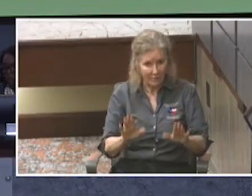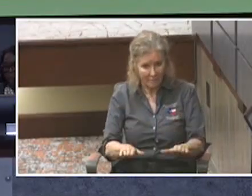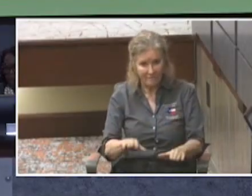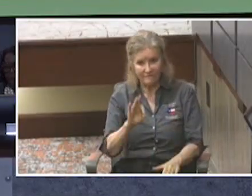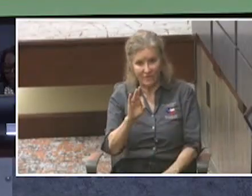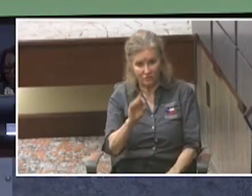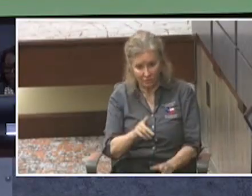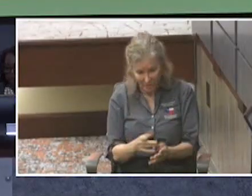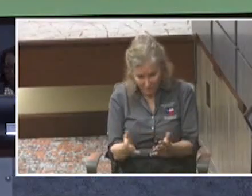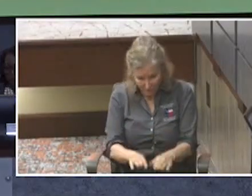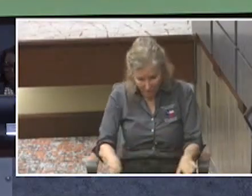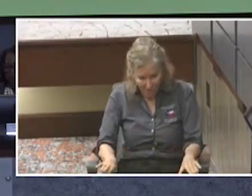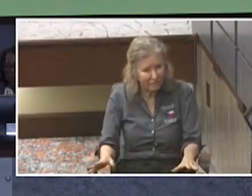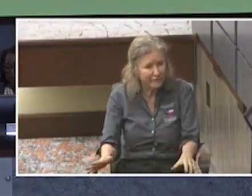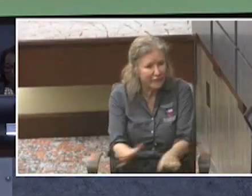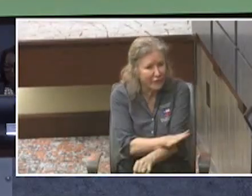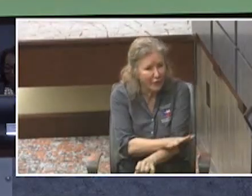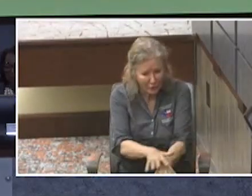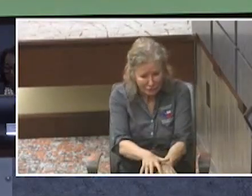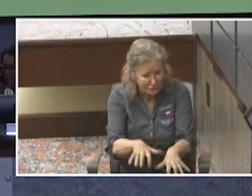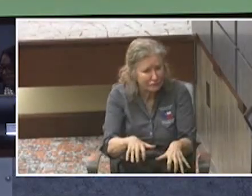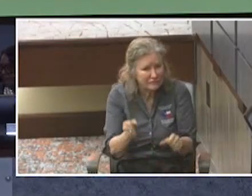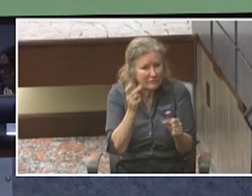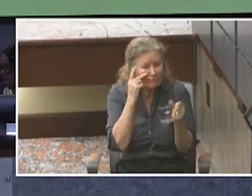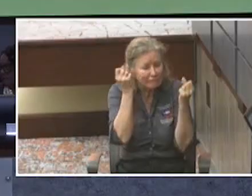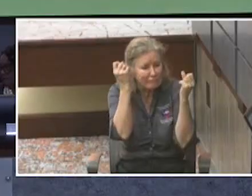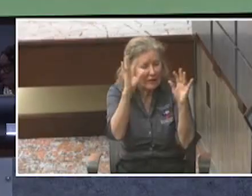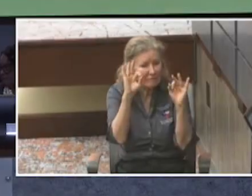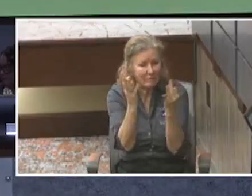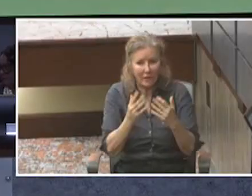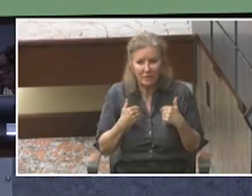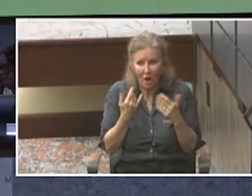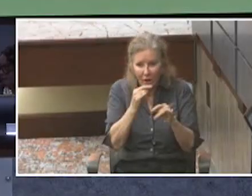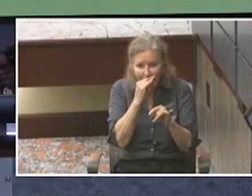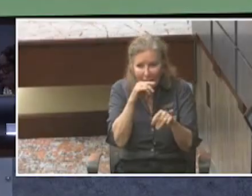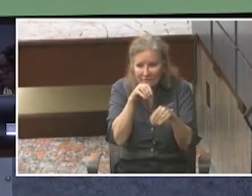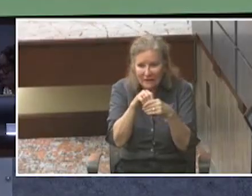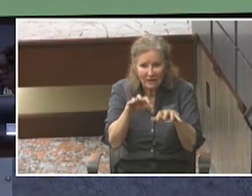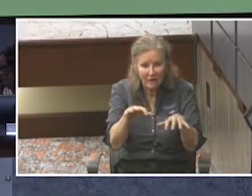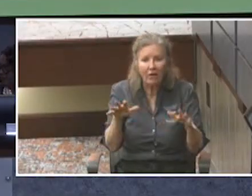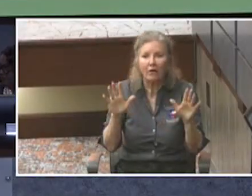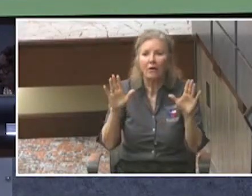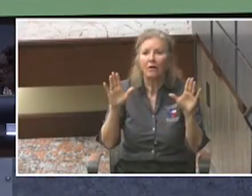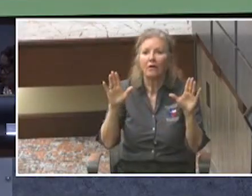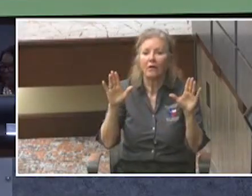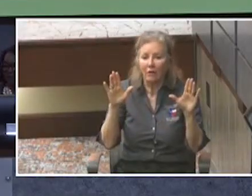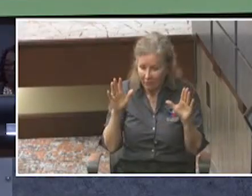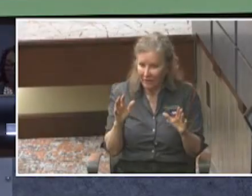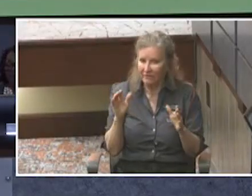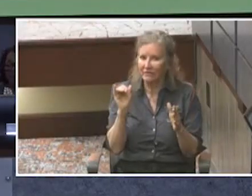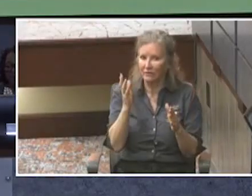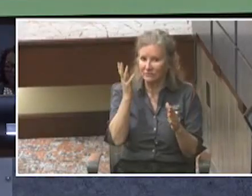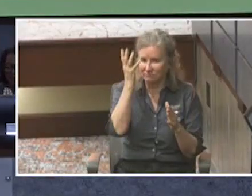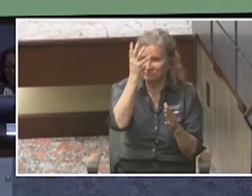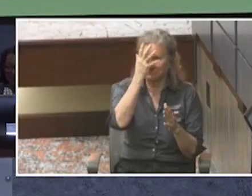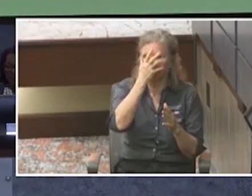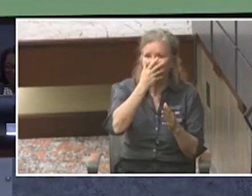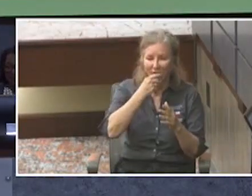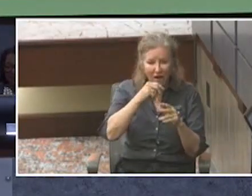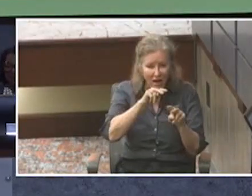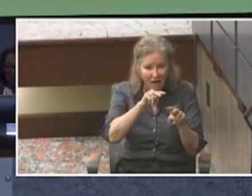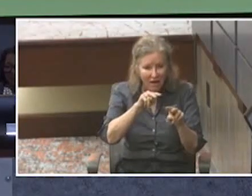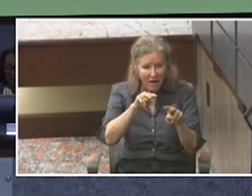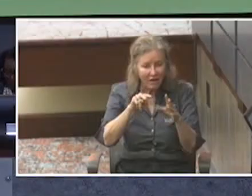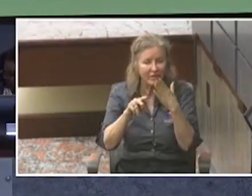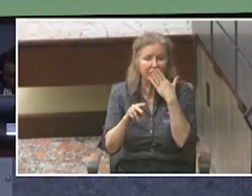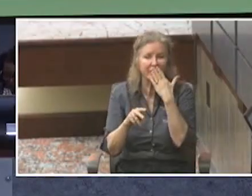just to see so many families and young kids in the facility, that was a vision for Foster Pavilion. And again, we thank you for